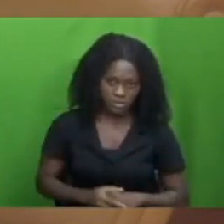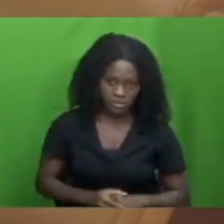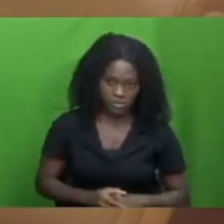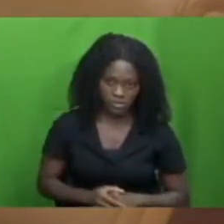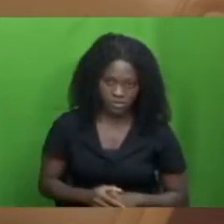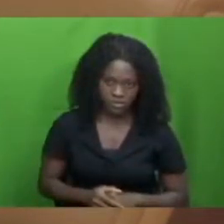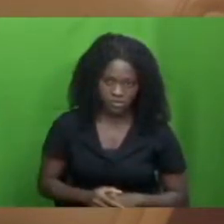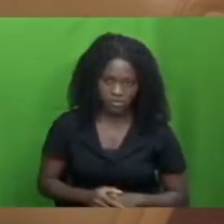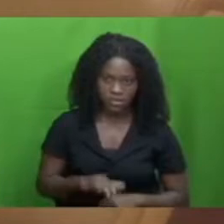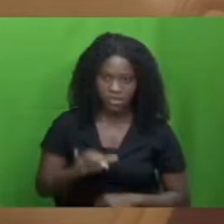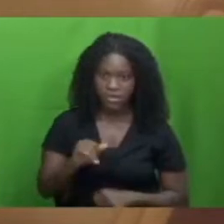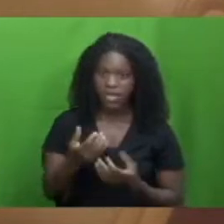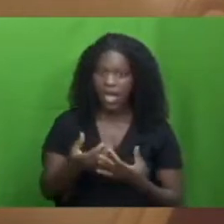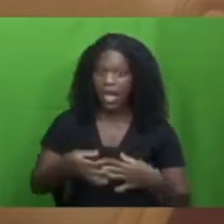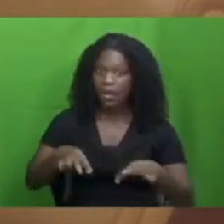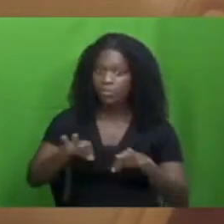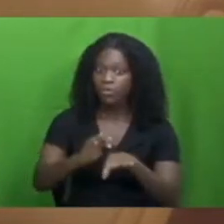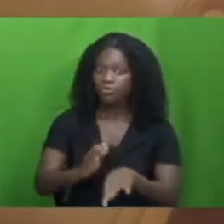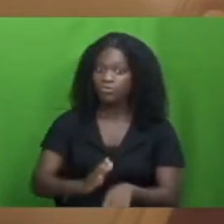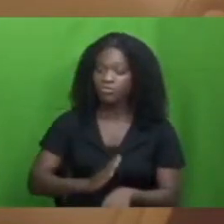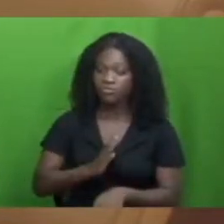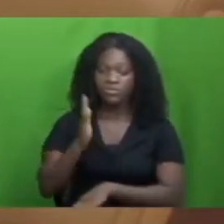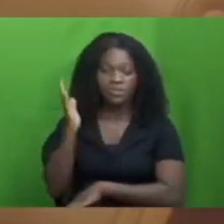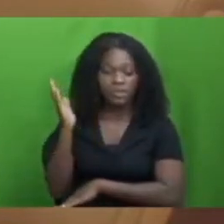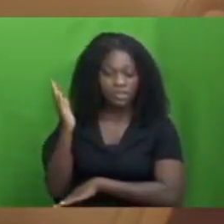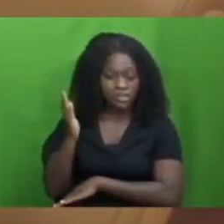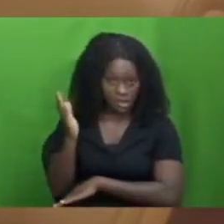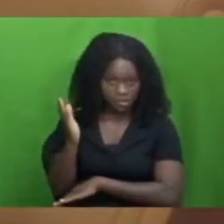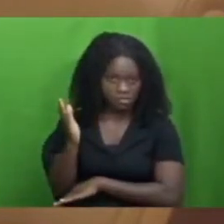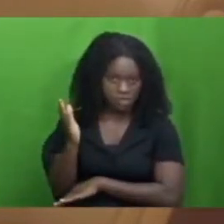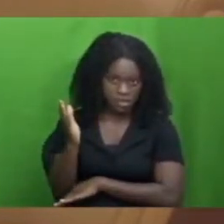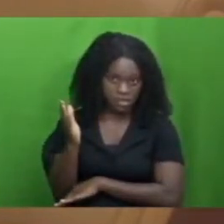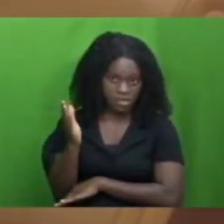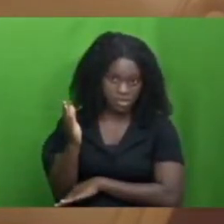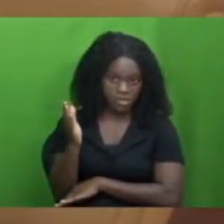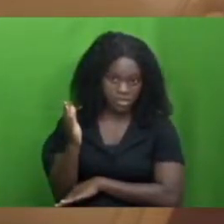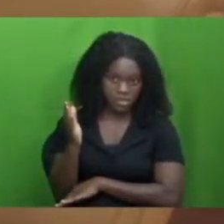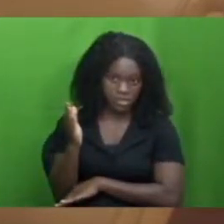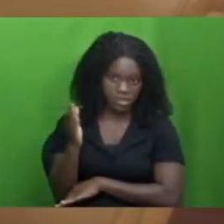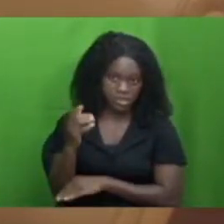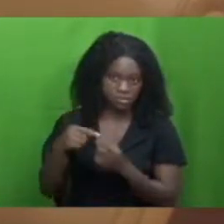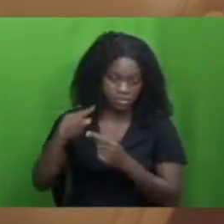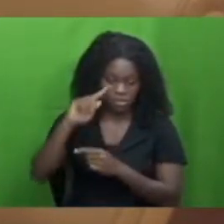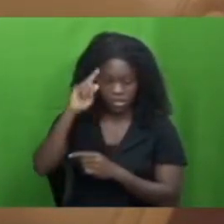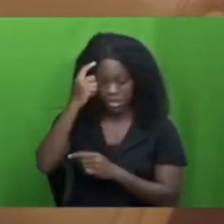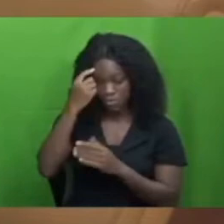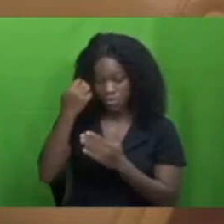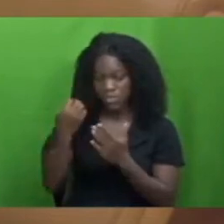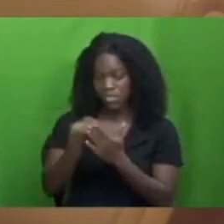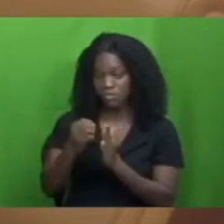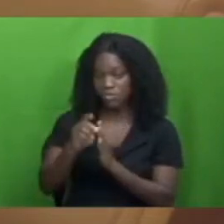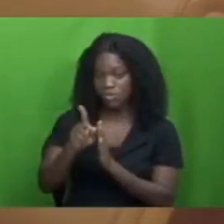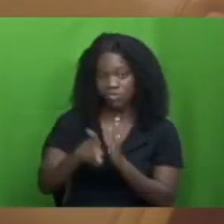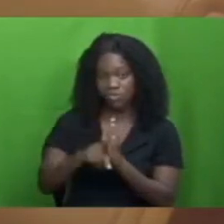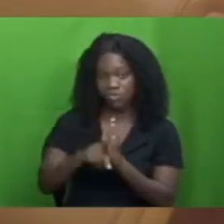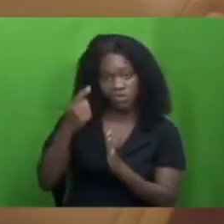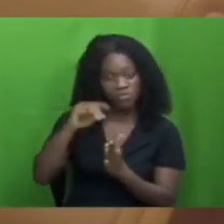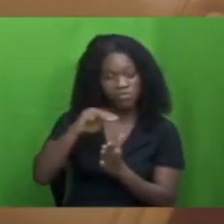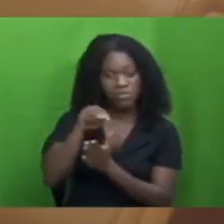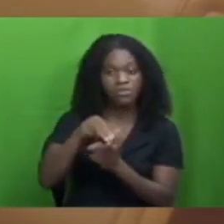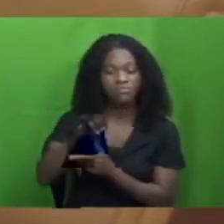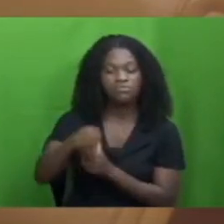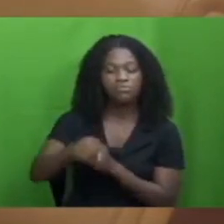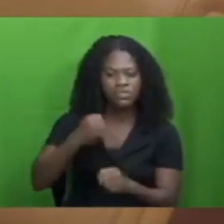mid-year fiscal policy review statement. That being so, this is a very, very official